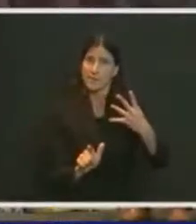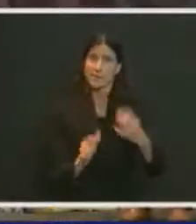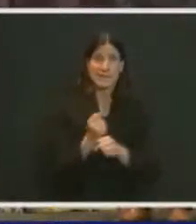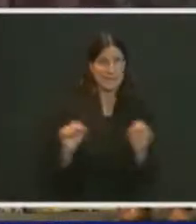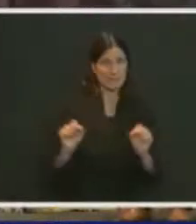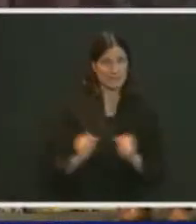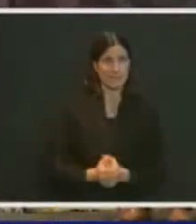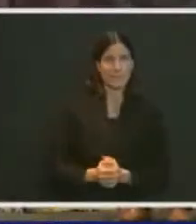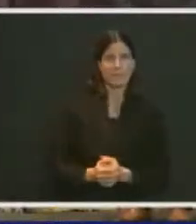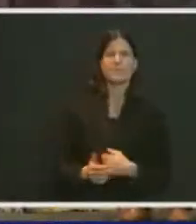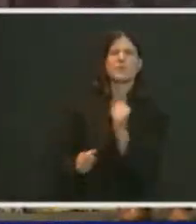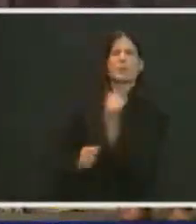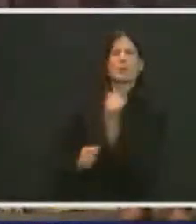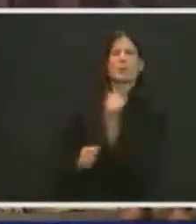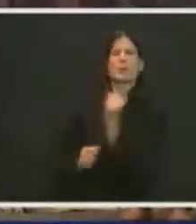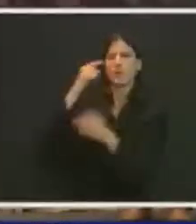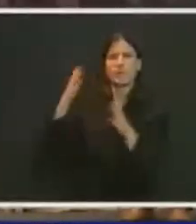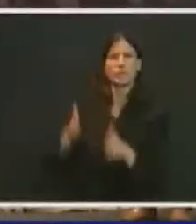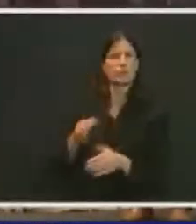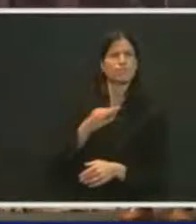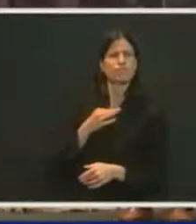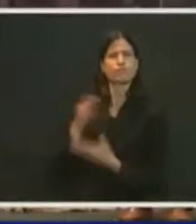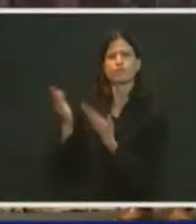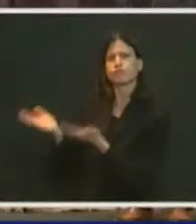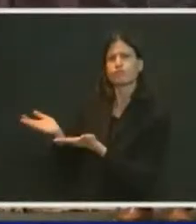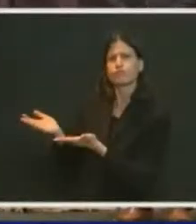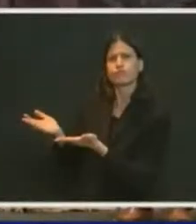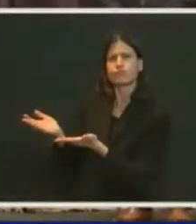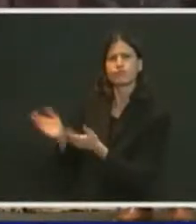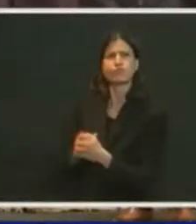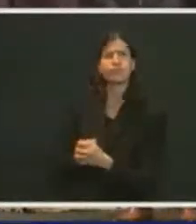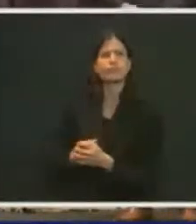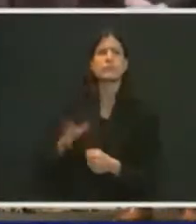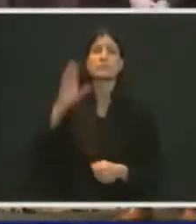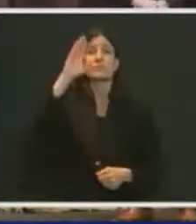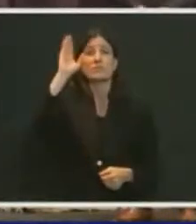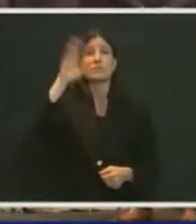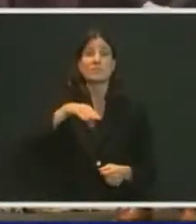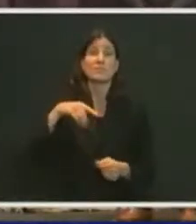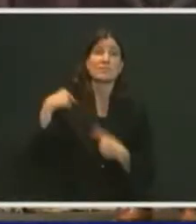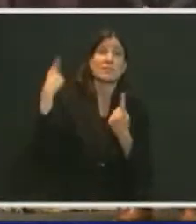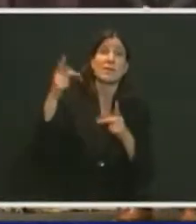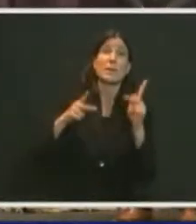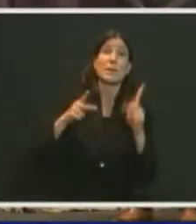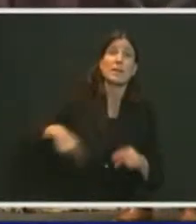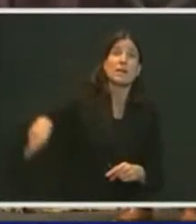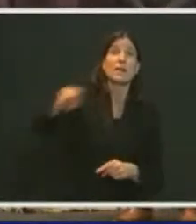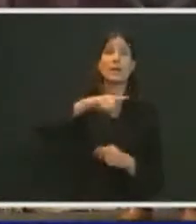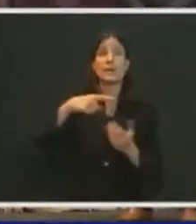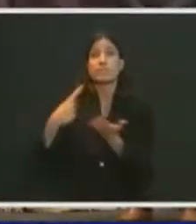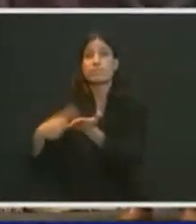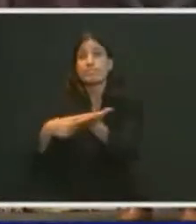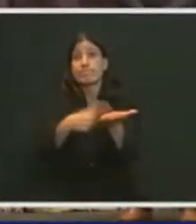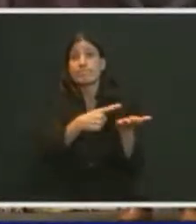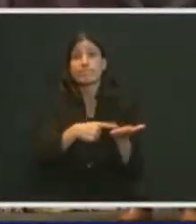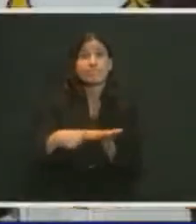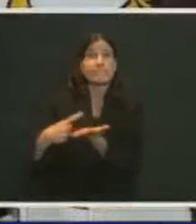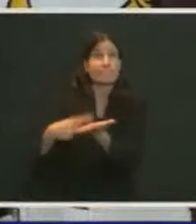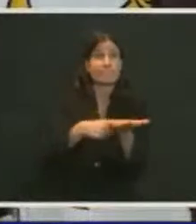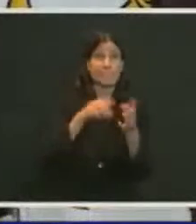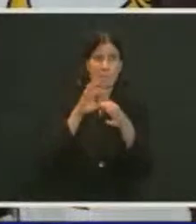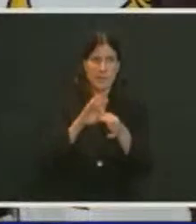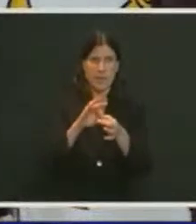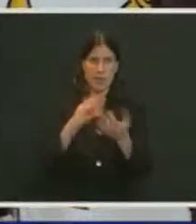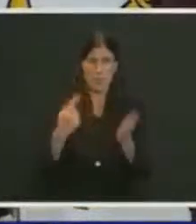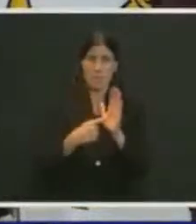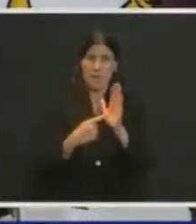want to answer that in a slightly different way. She's the expert, and they have a team of epidemiologists, and they're the ones that do the models. Here's how I think about it. You